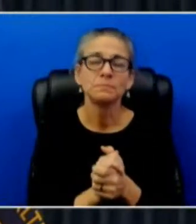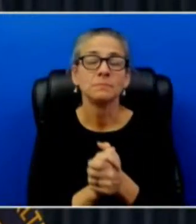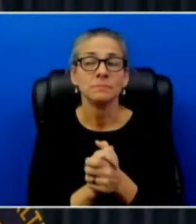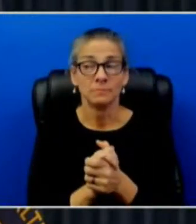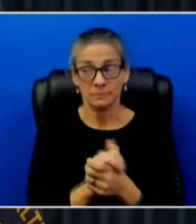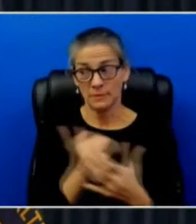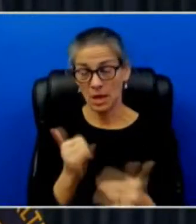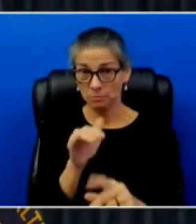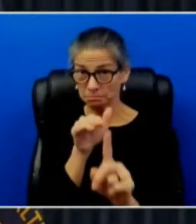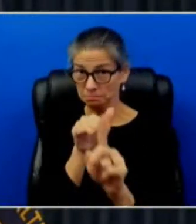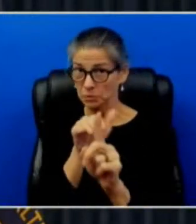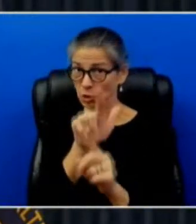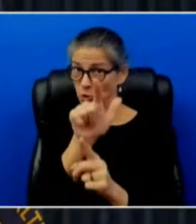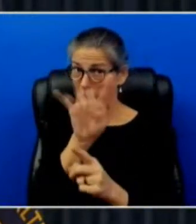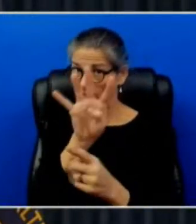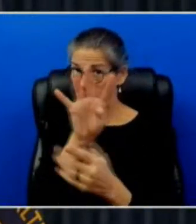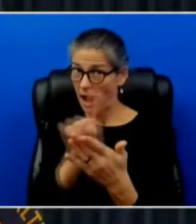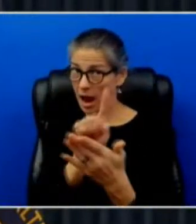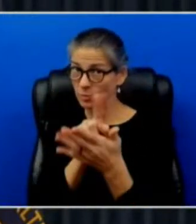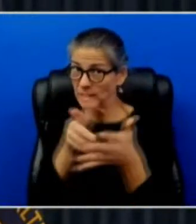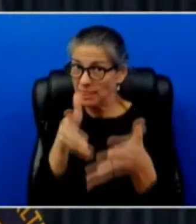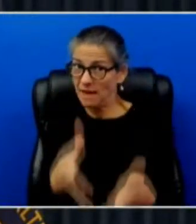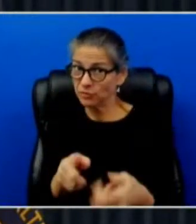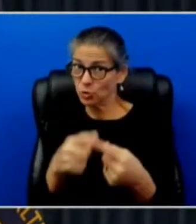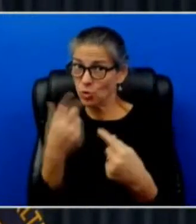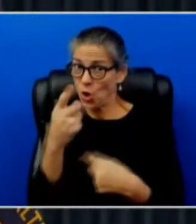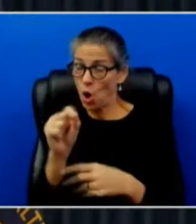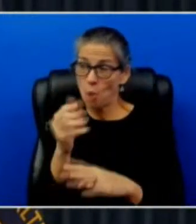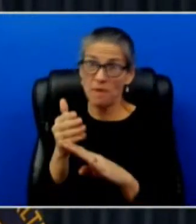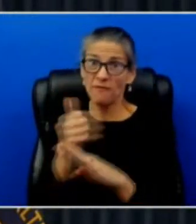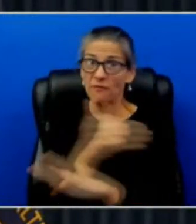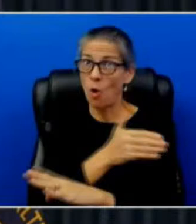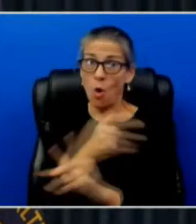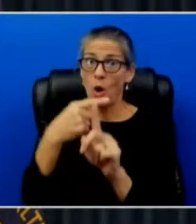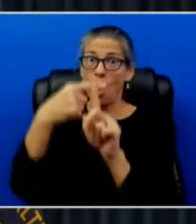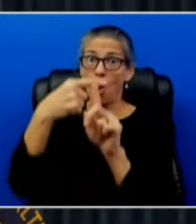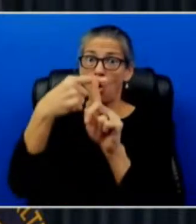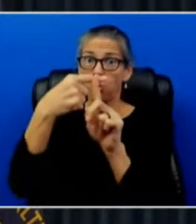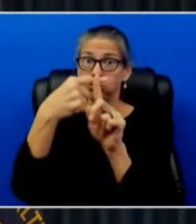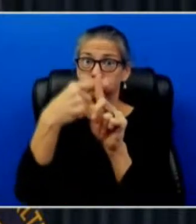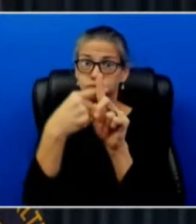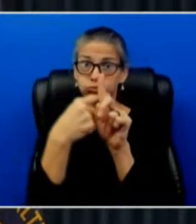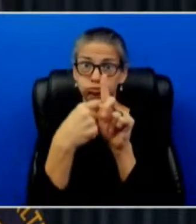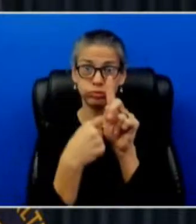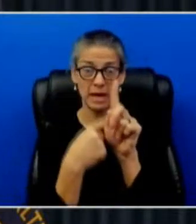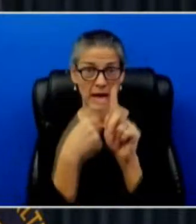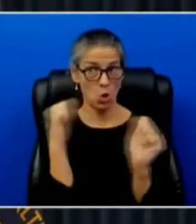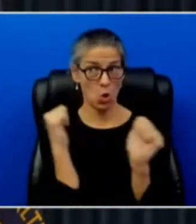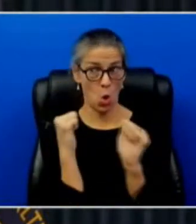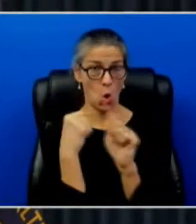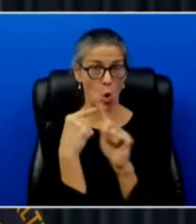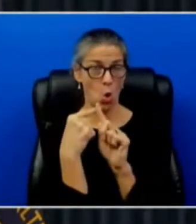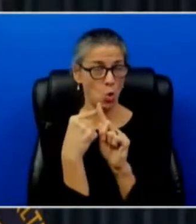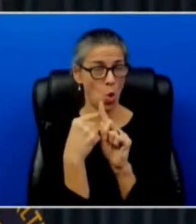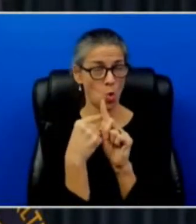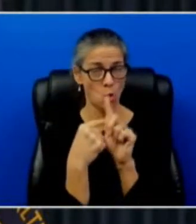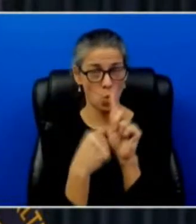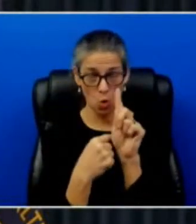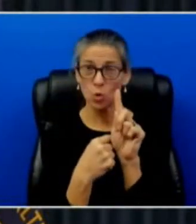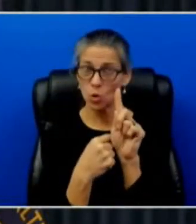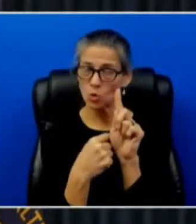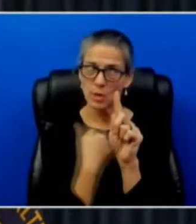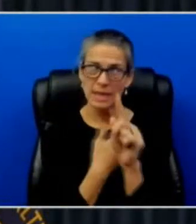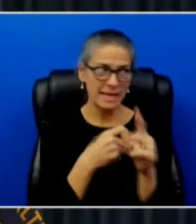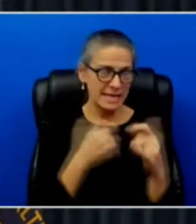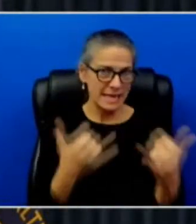it gets so cold that the salt is not going to work. So we need as much time and as much road to do as much work as